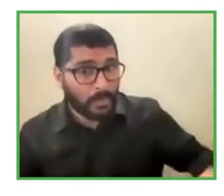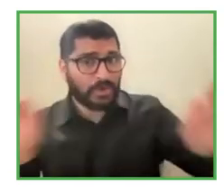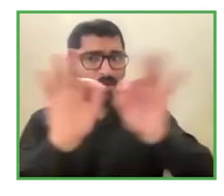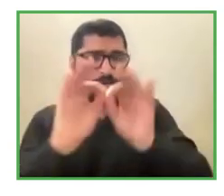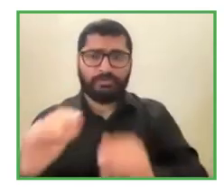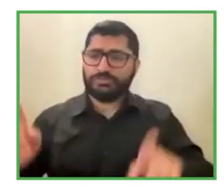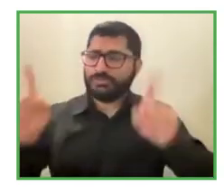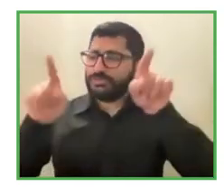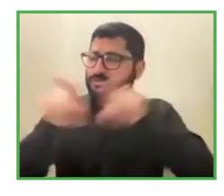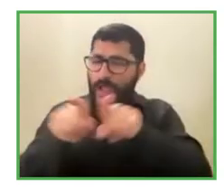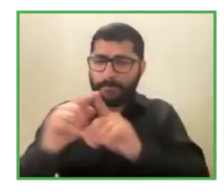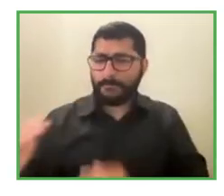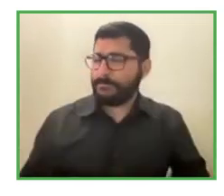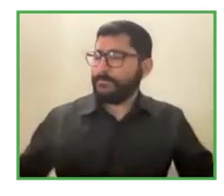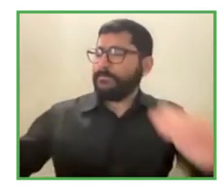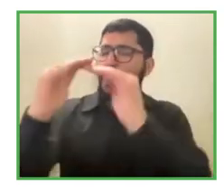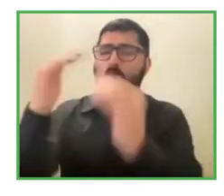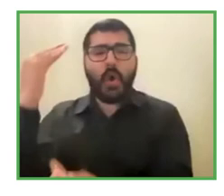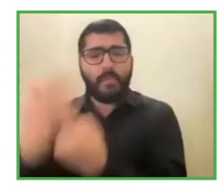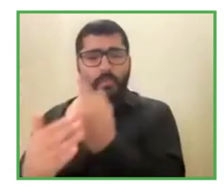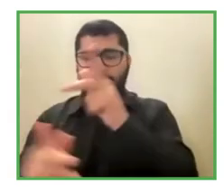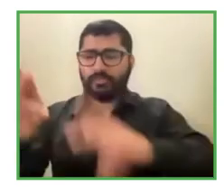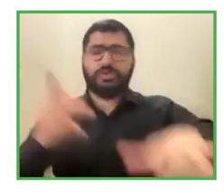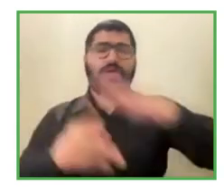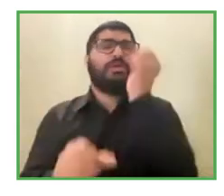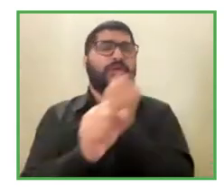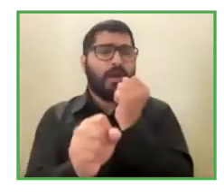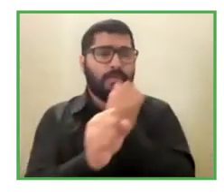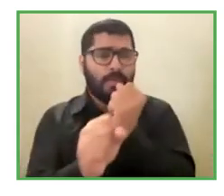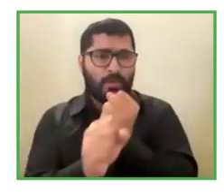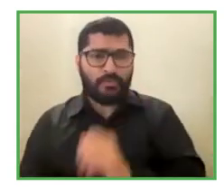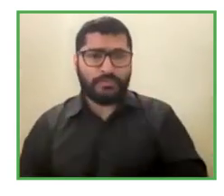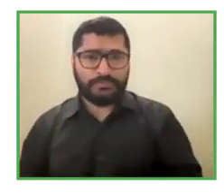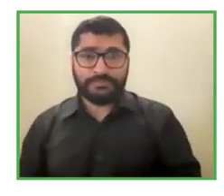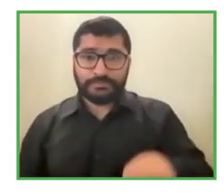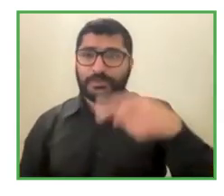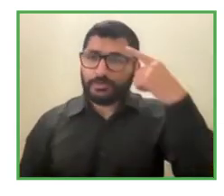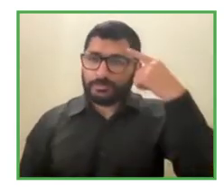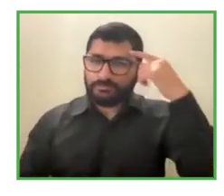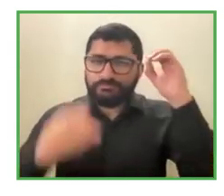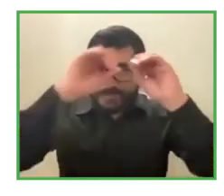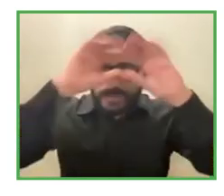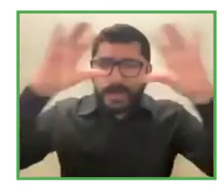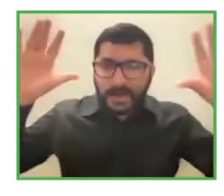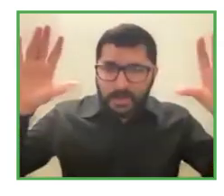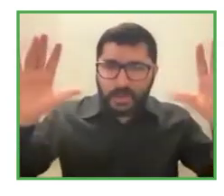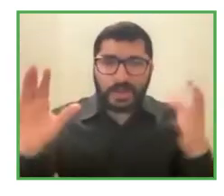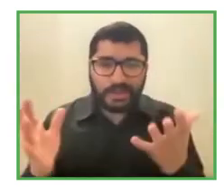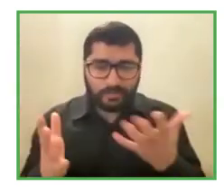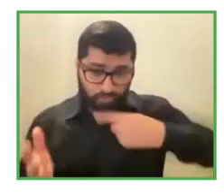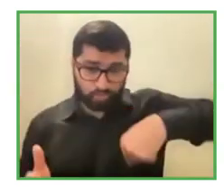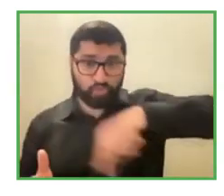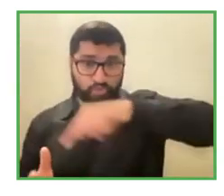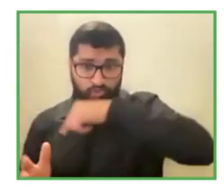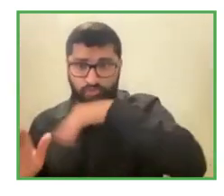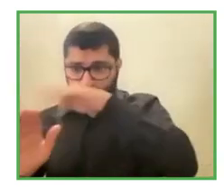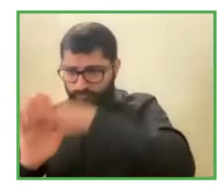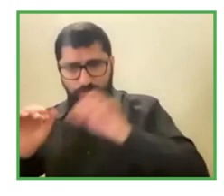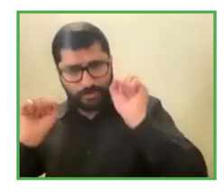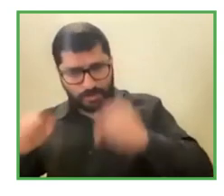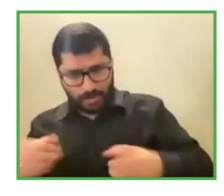equal opportunities for people with disabilities. We believe that with our recruitment